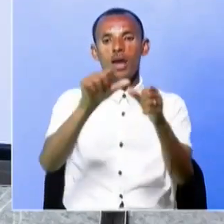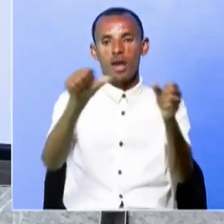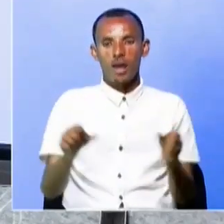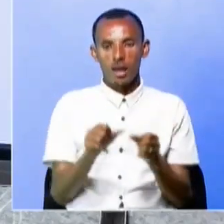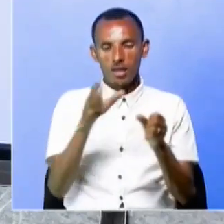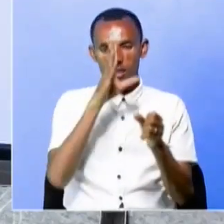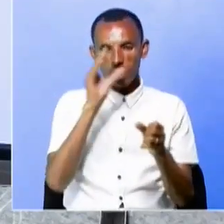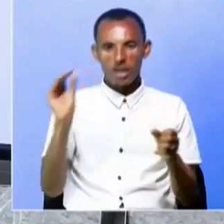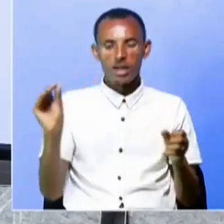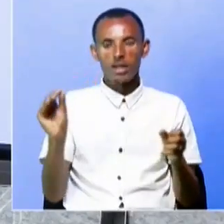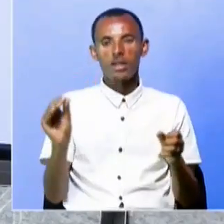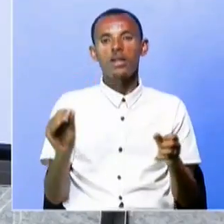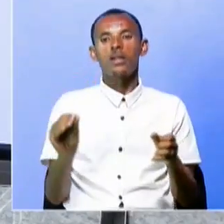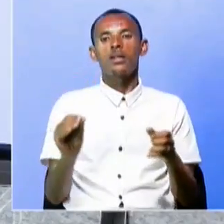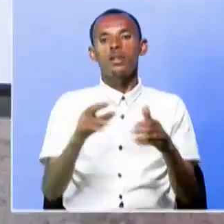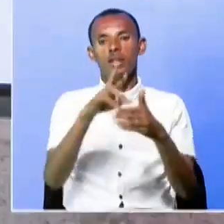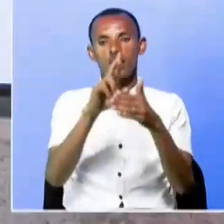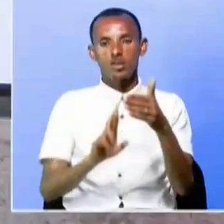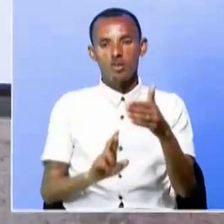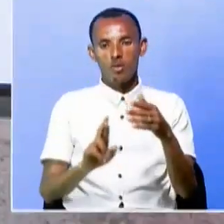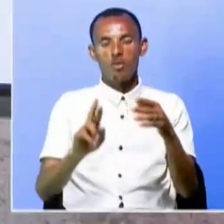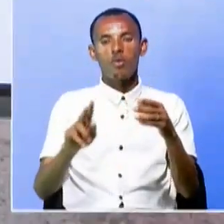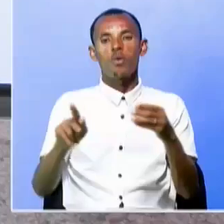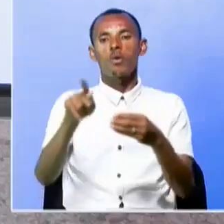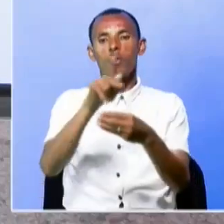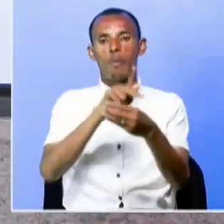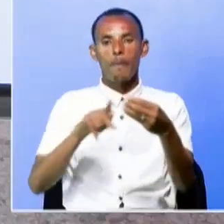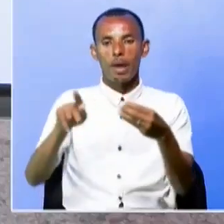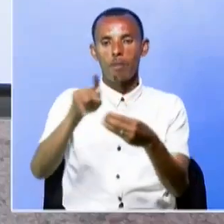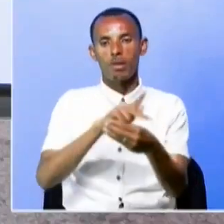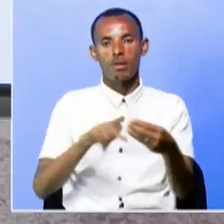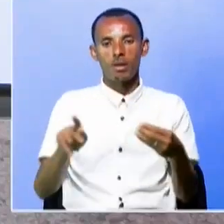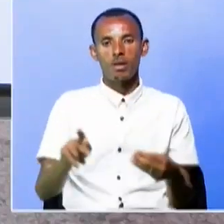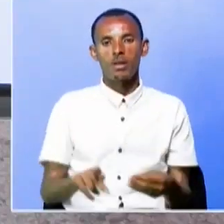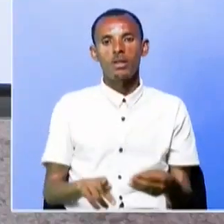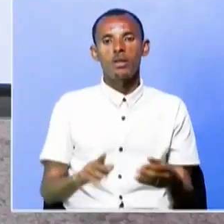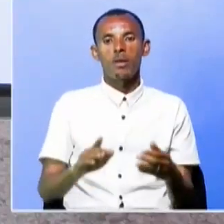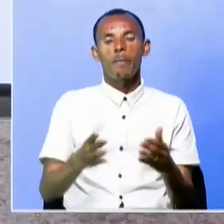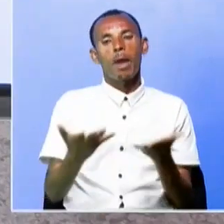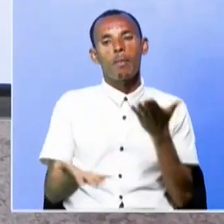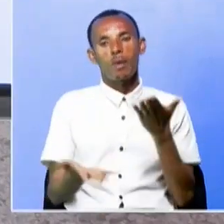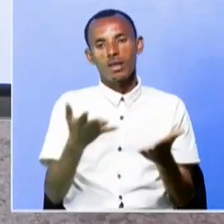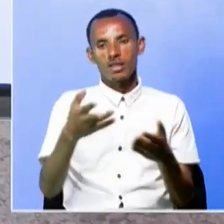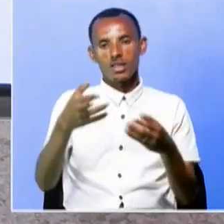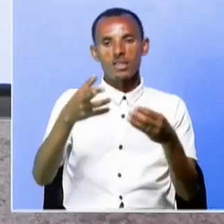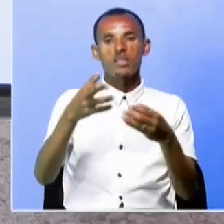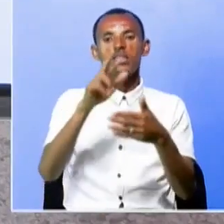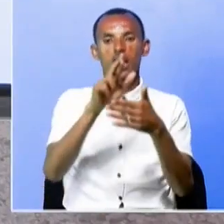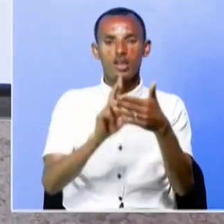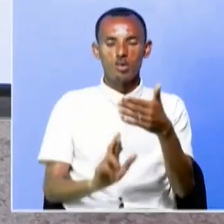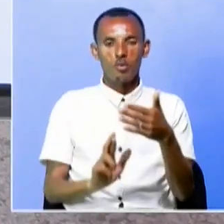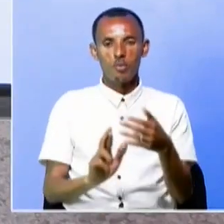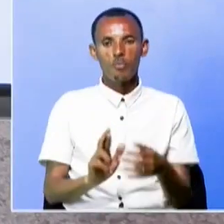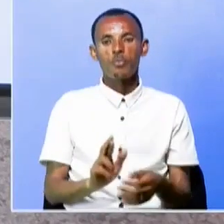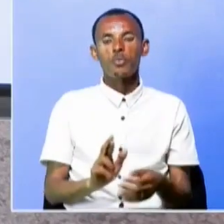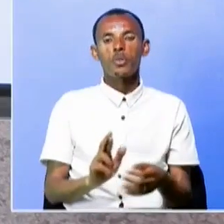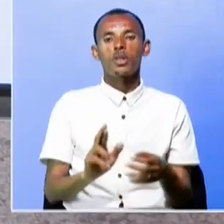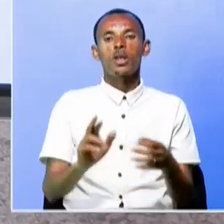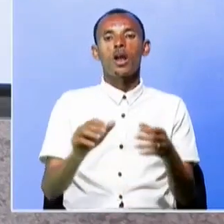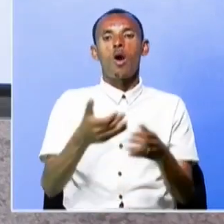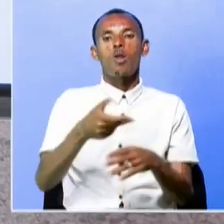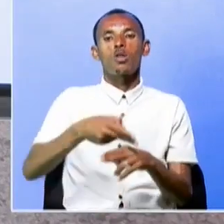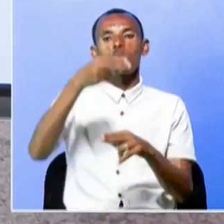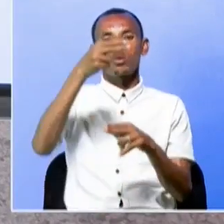areas, ratio of areas, and the ratio of perimeters, maybe the ratio of the